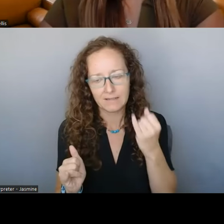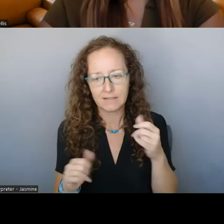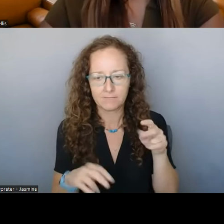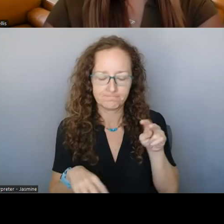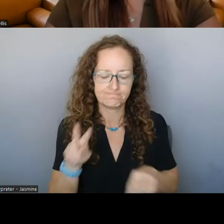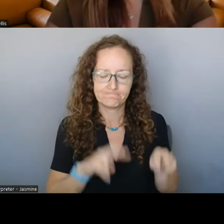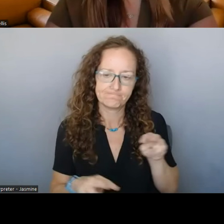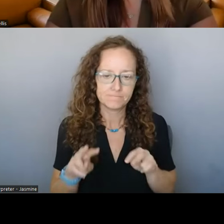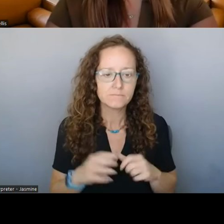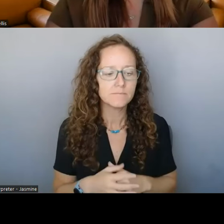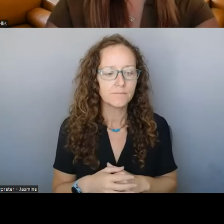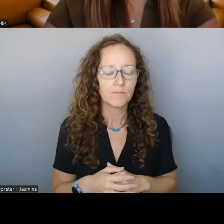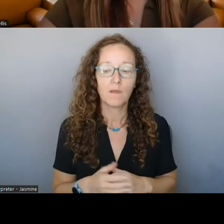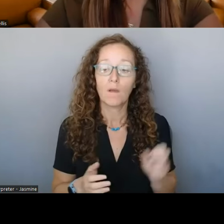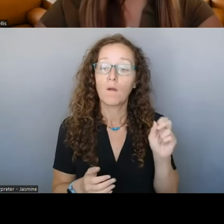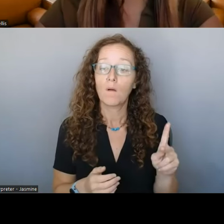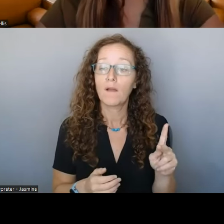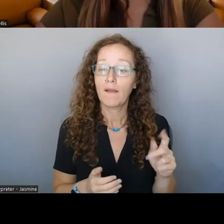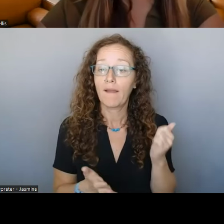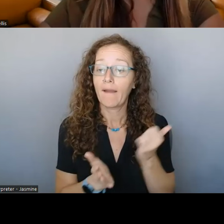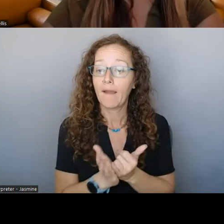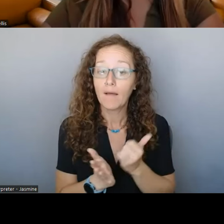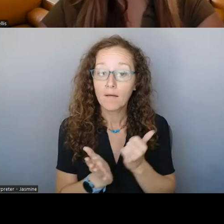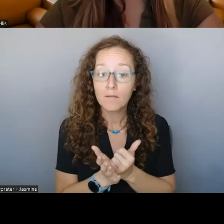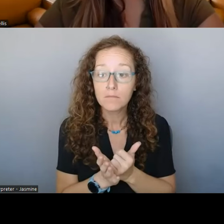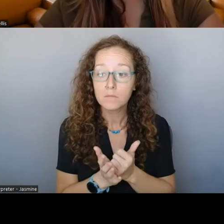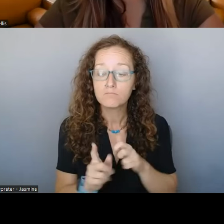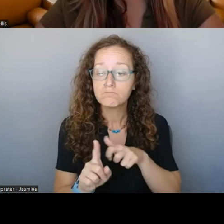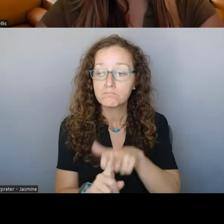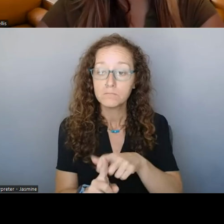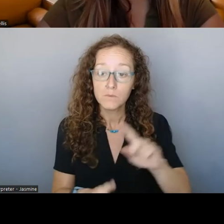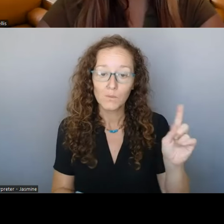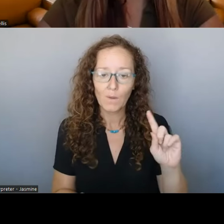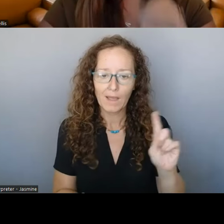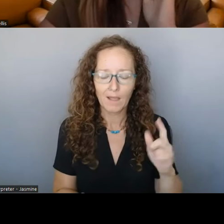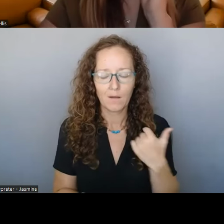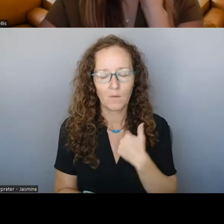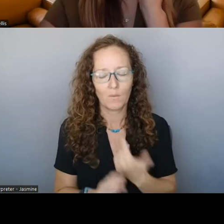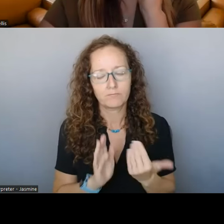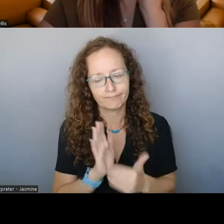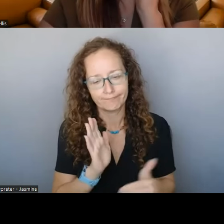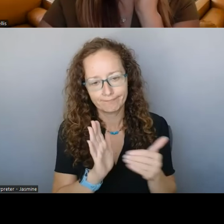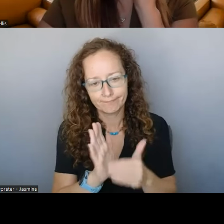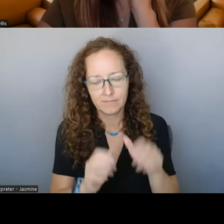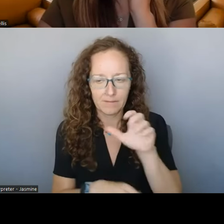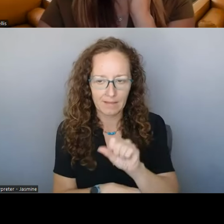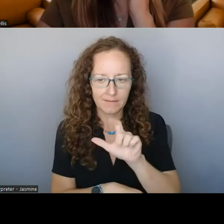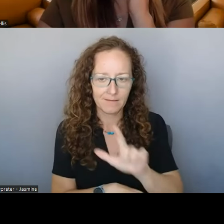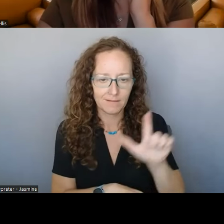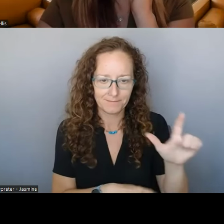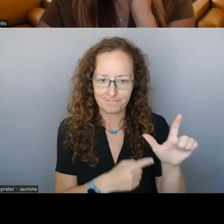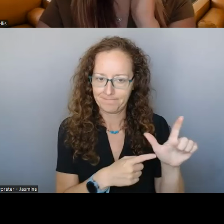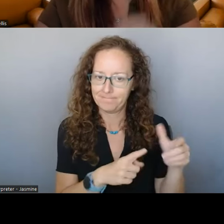All right, where to go for help? We say it over and over, but Senior Linkage Line is a really great resource.